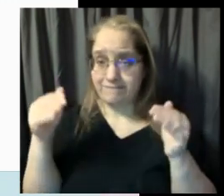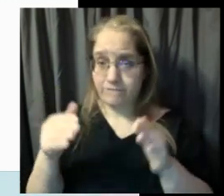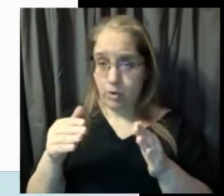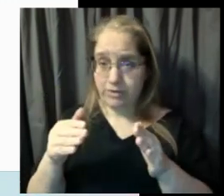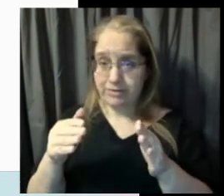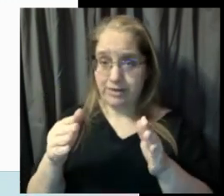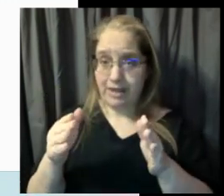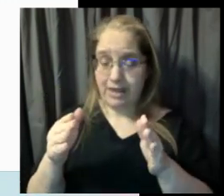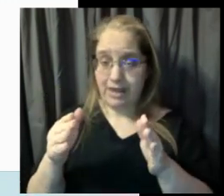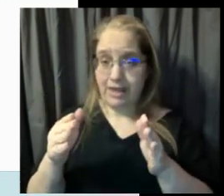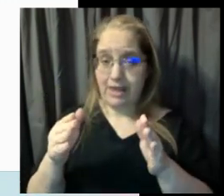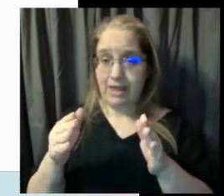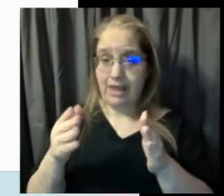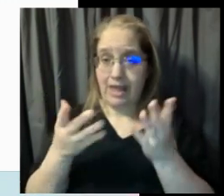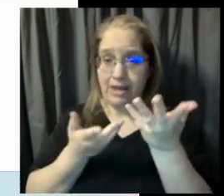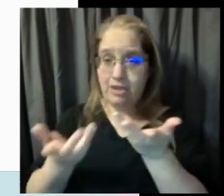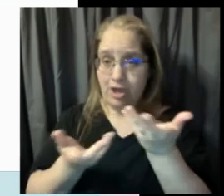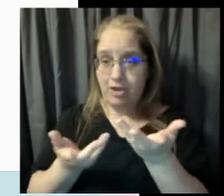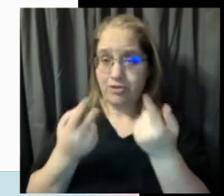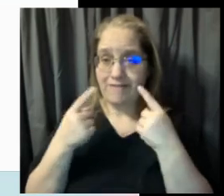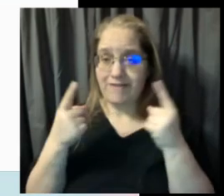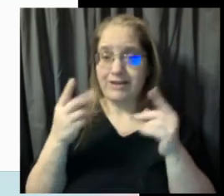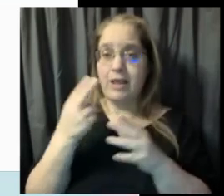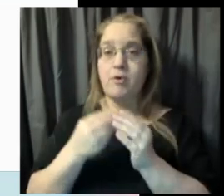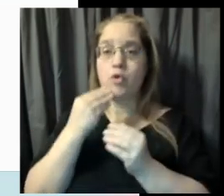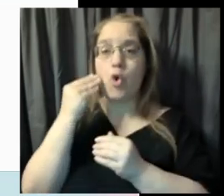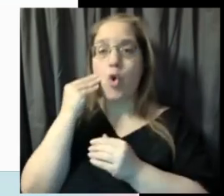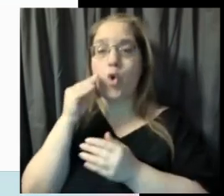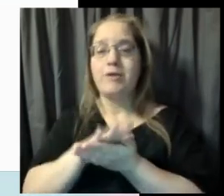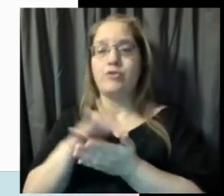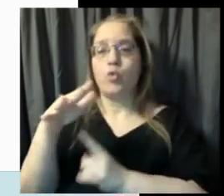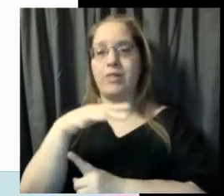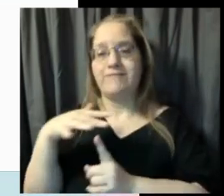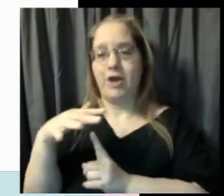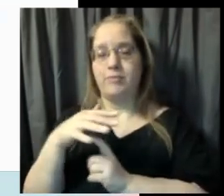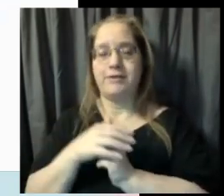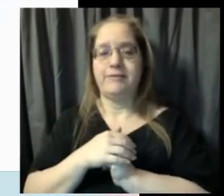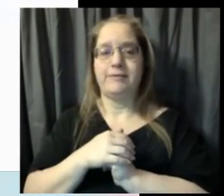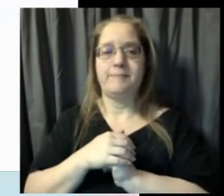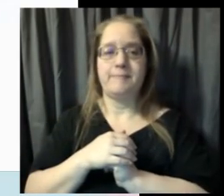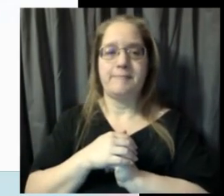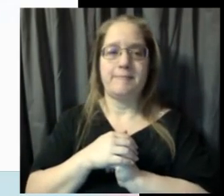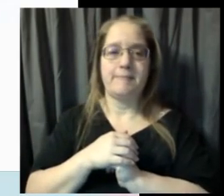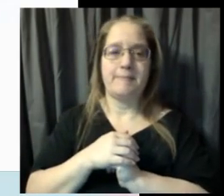focus and engage effectively in both home and school environments.